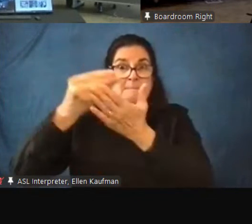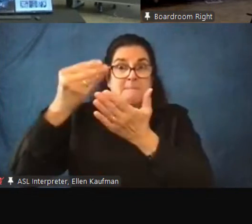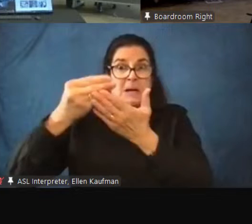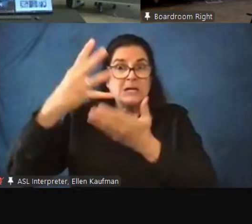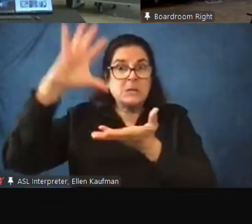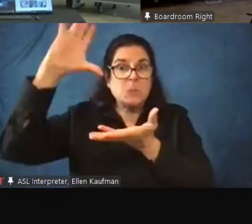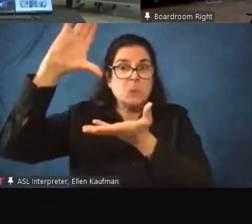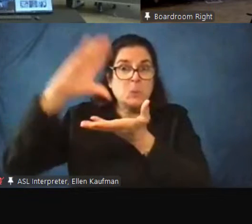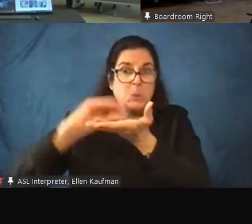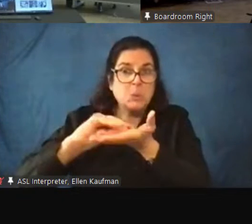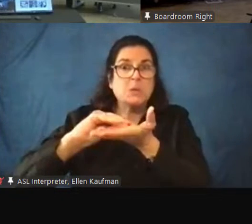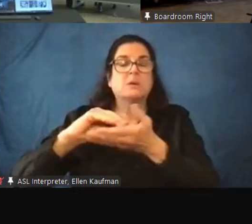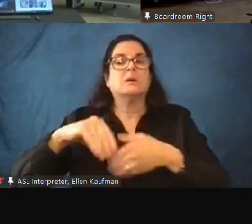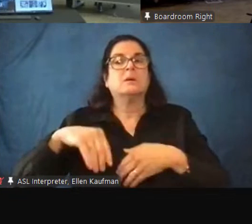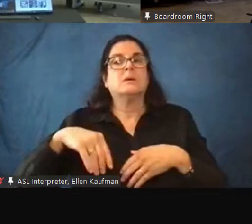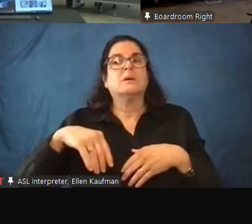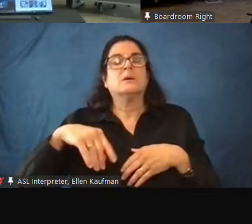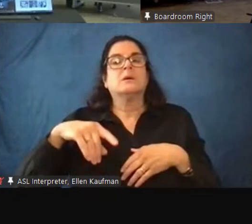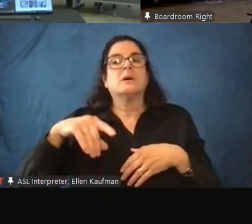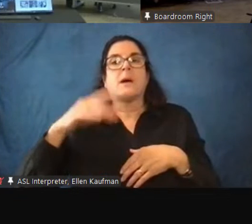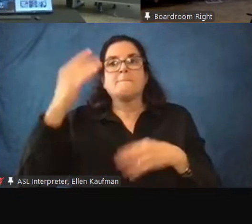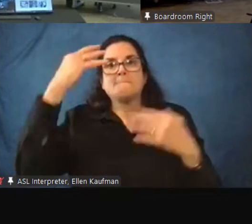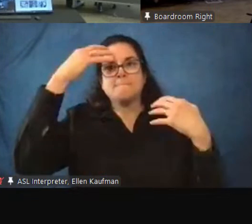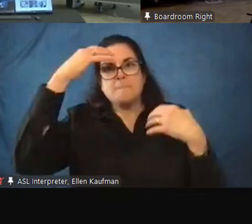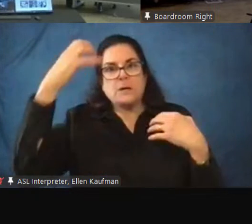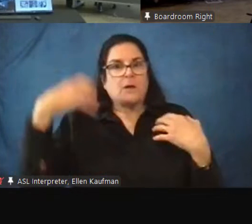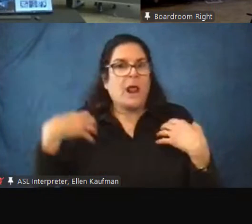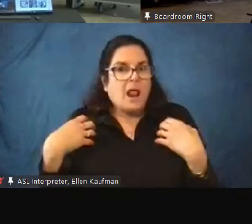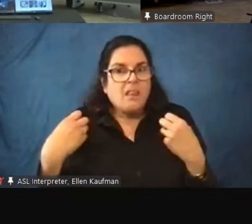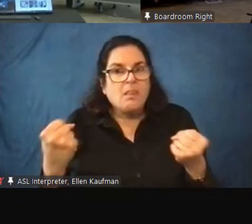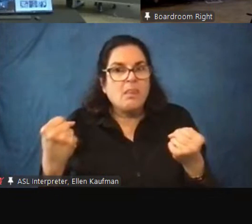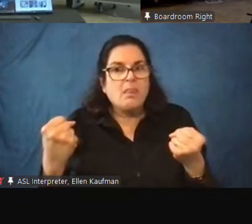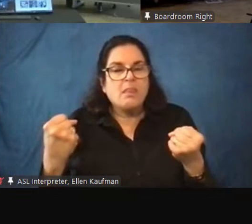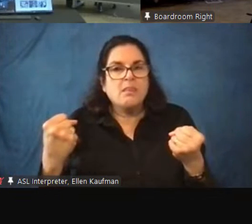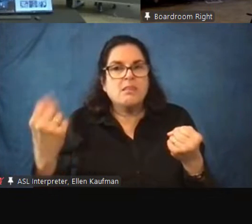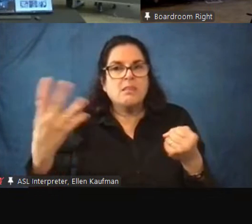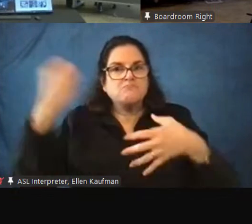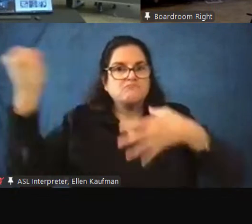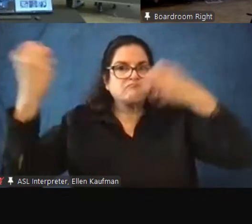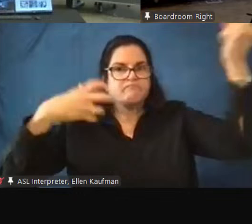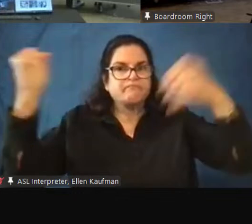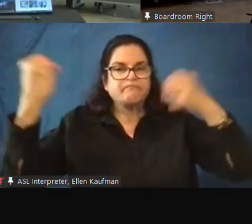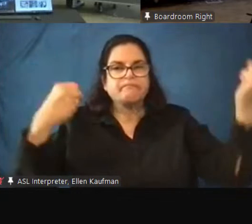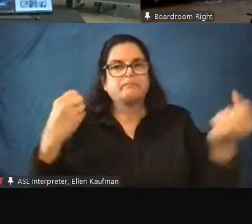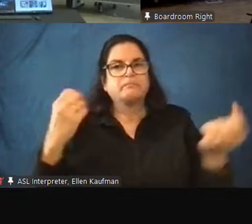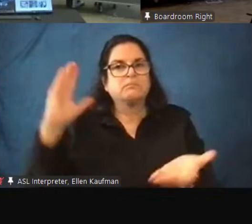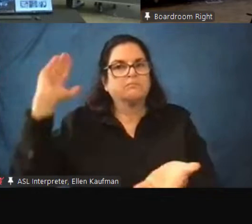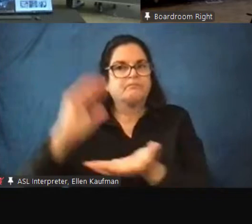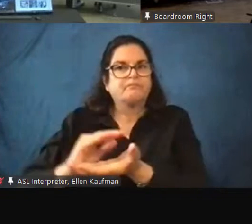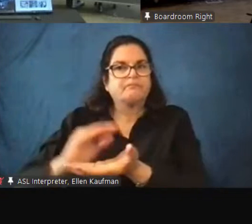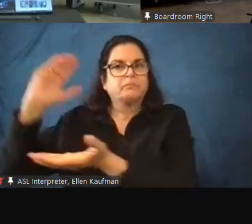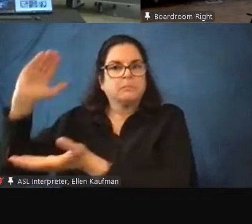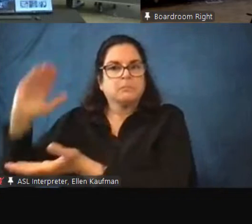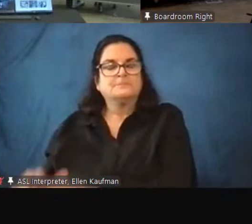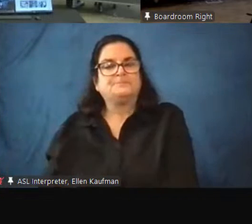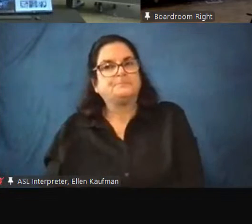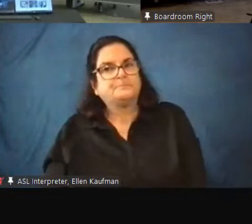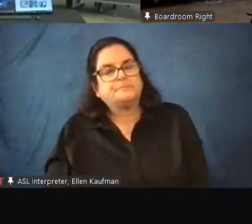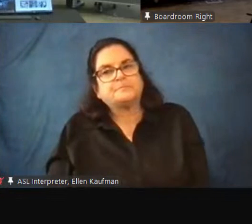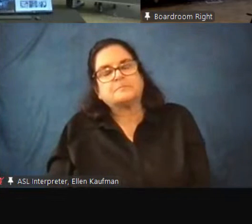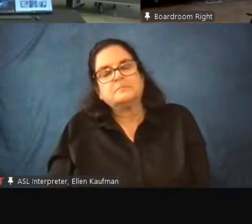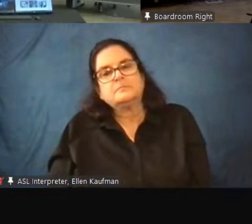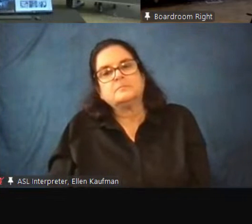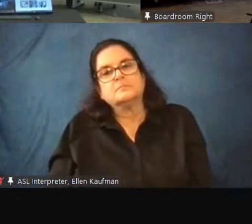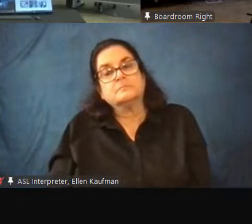health, and the sister agencies of CTA have pretty much did that action. And